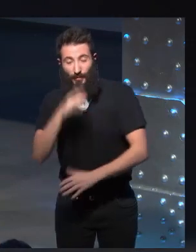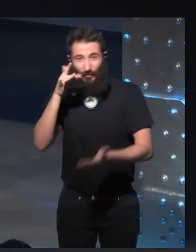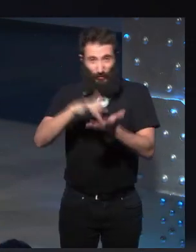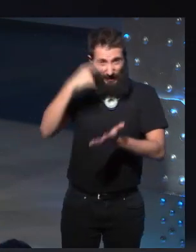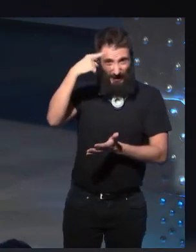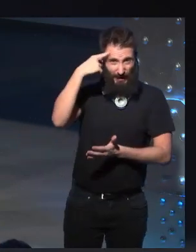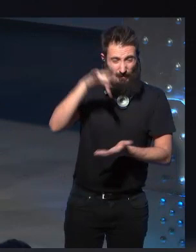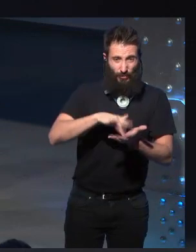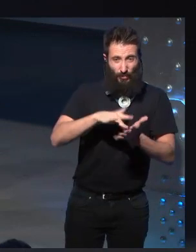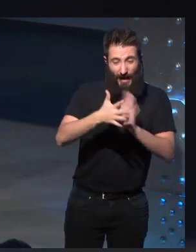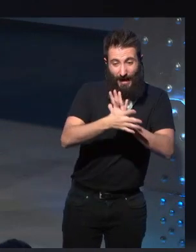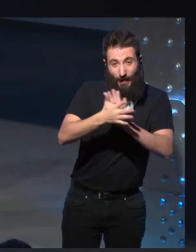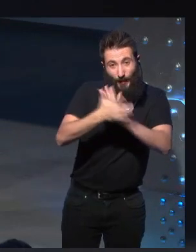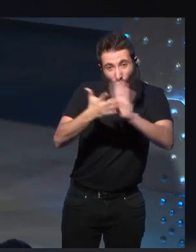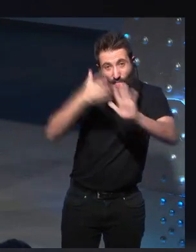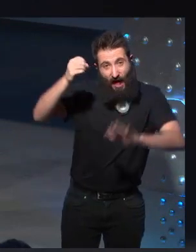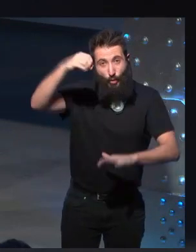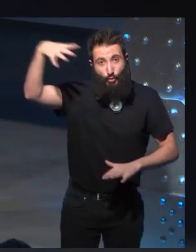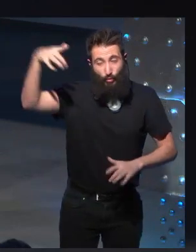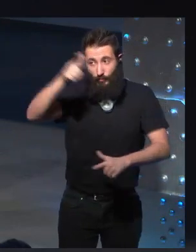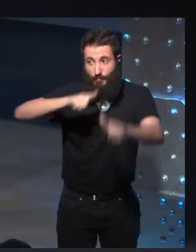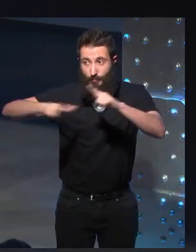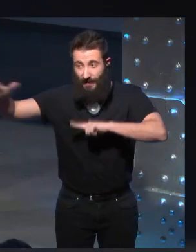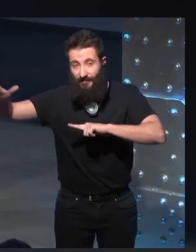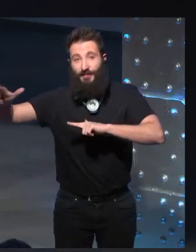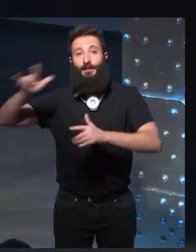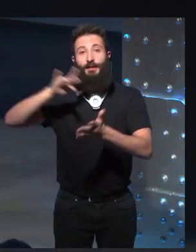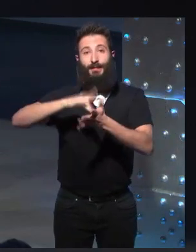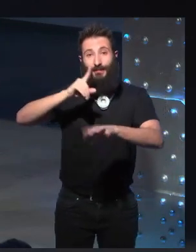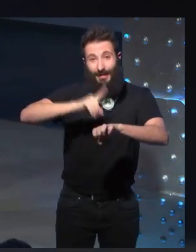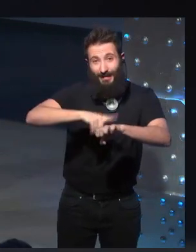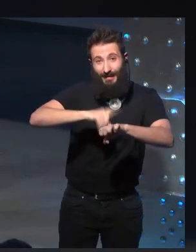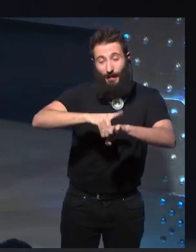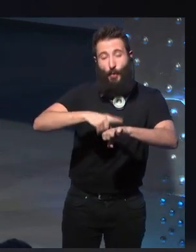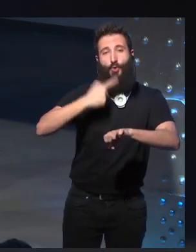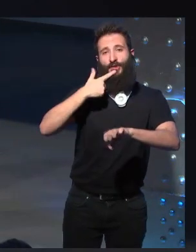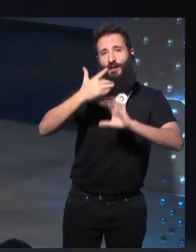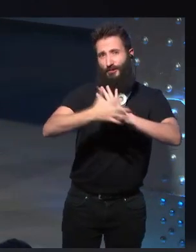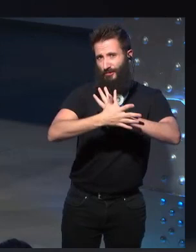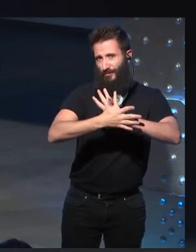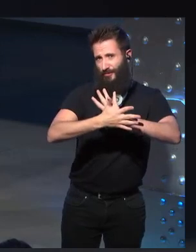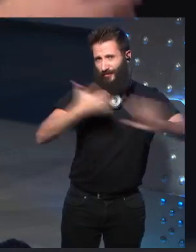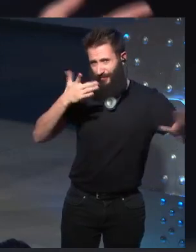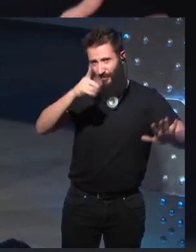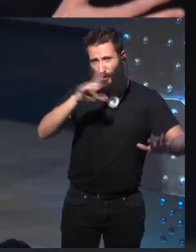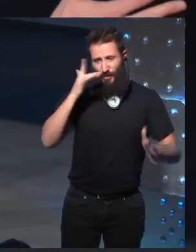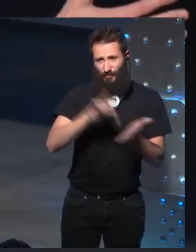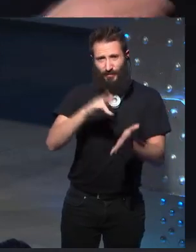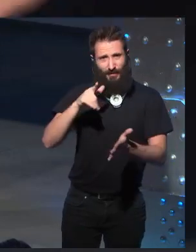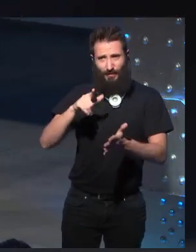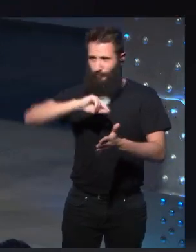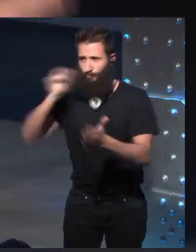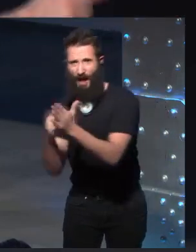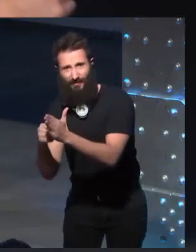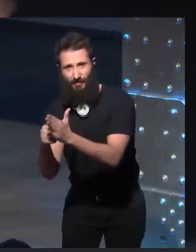of light, your time wouldn't tick at all. Everything would be instantaneous. You could start now. I transform